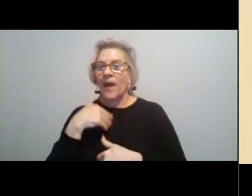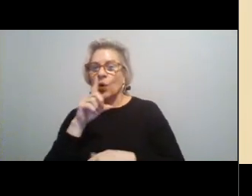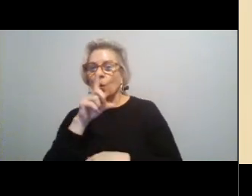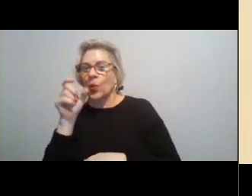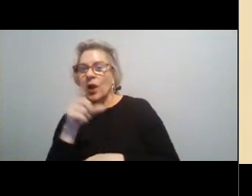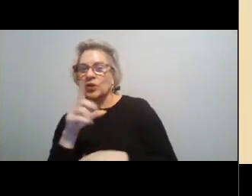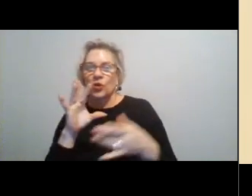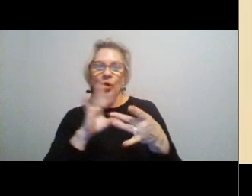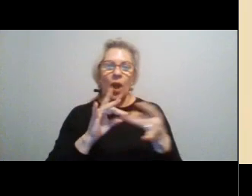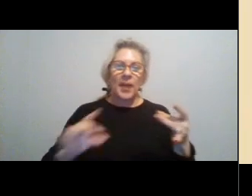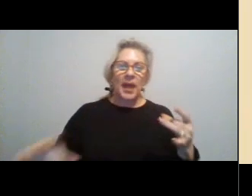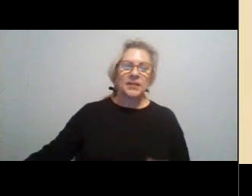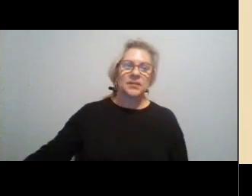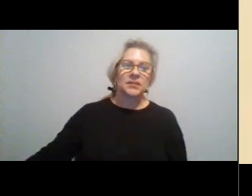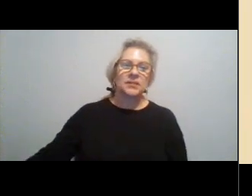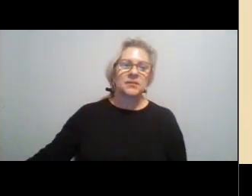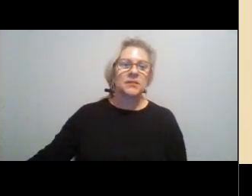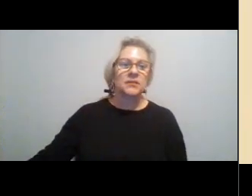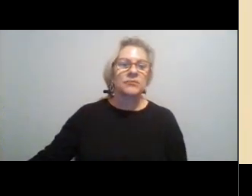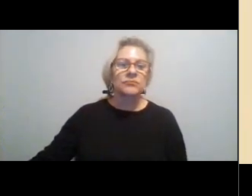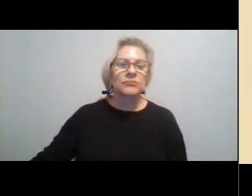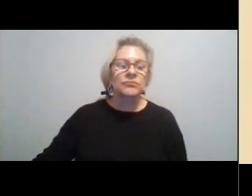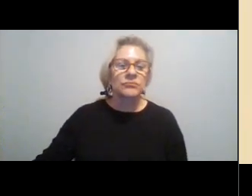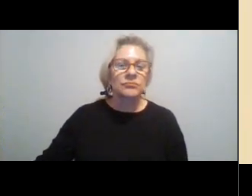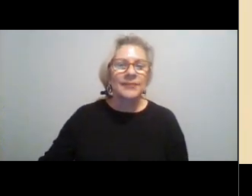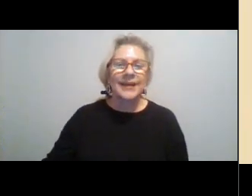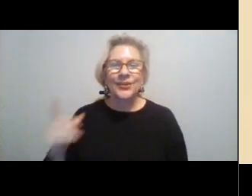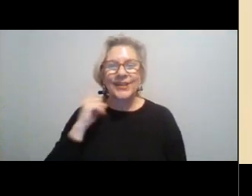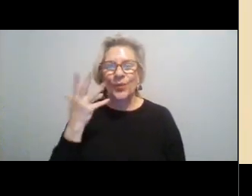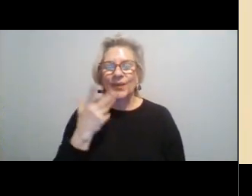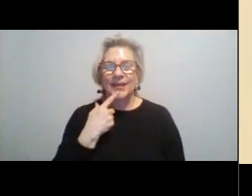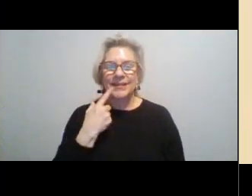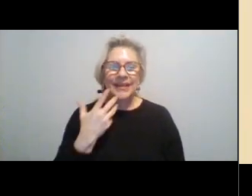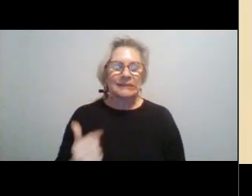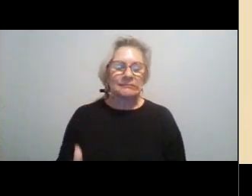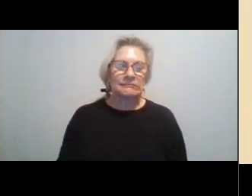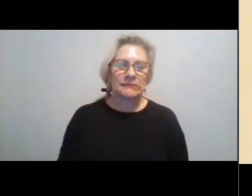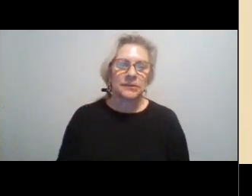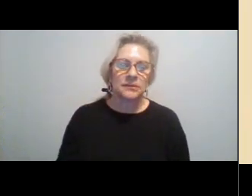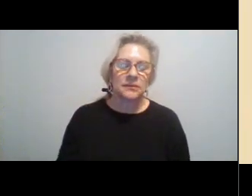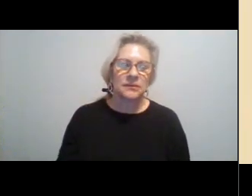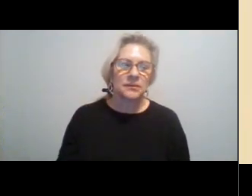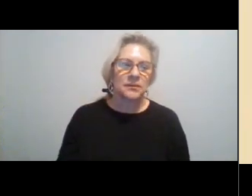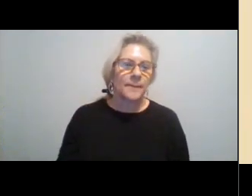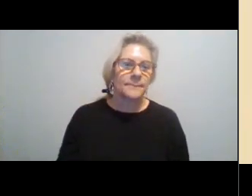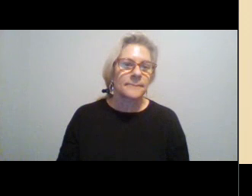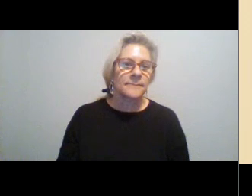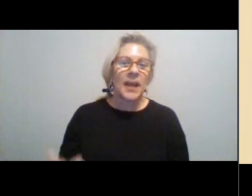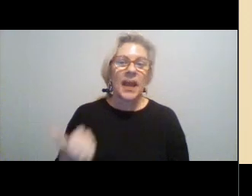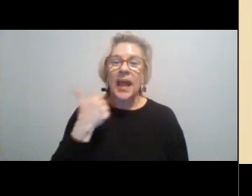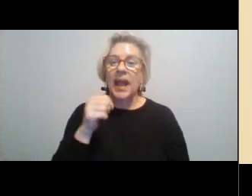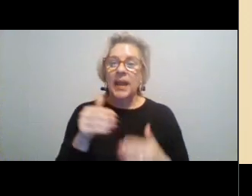Okay. Thank you. We appreciate that. Anyone else? Do we have public